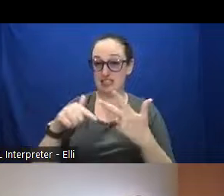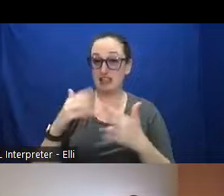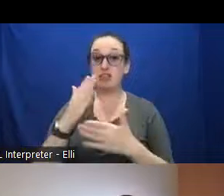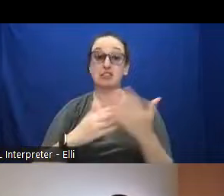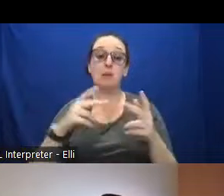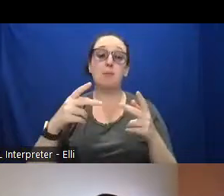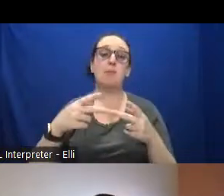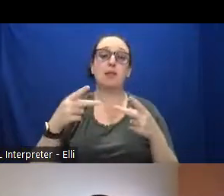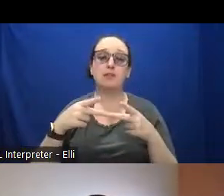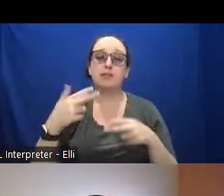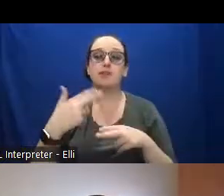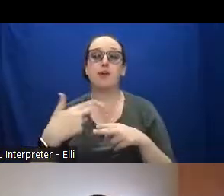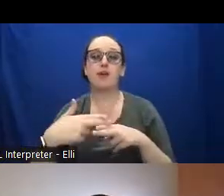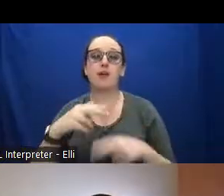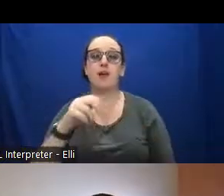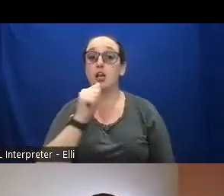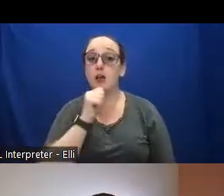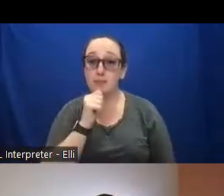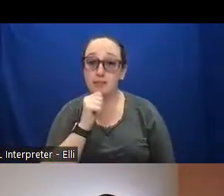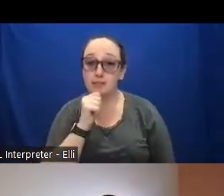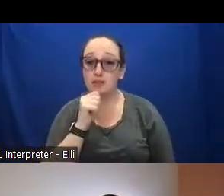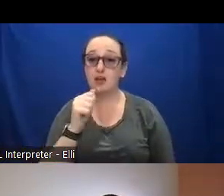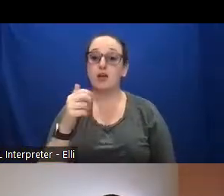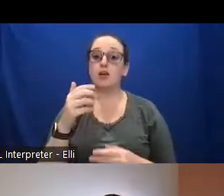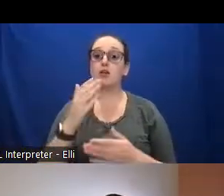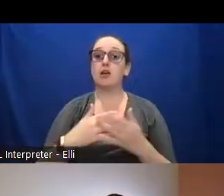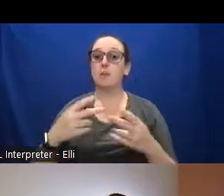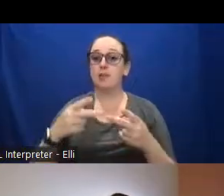anonymous reporting. Some places call it Jane or John Doe